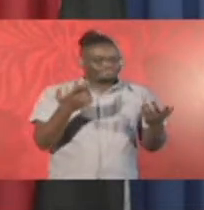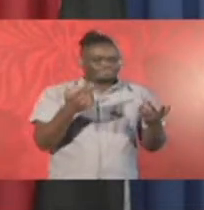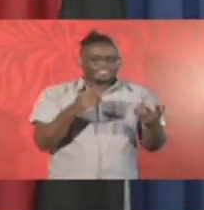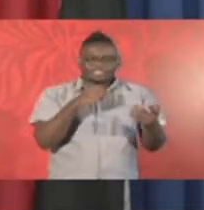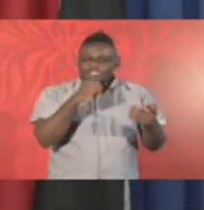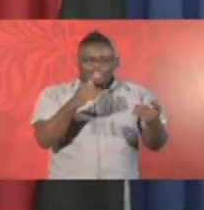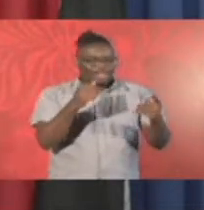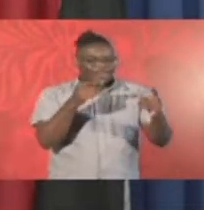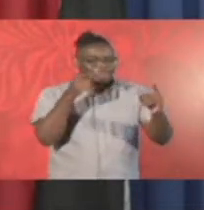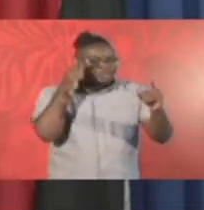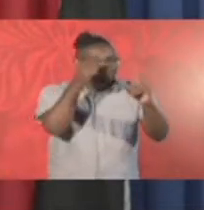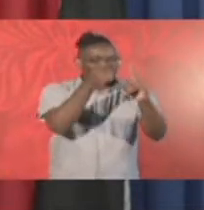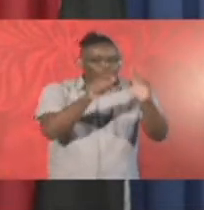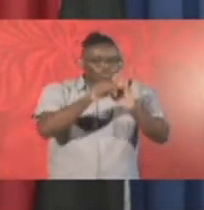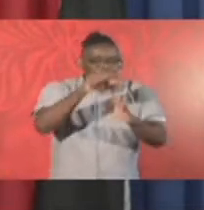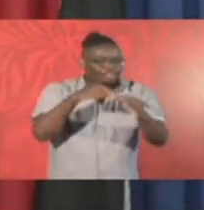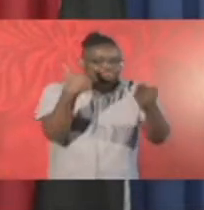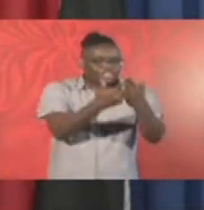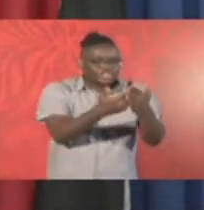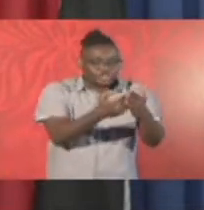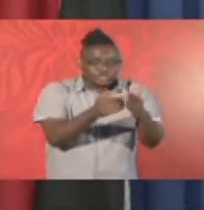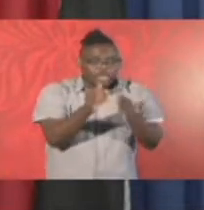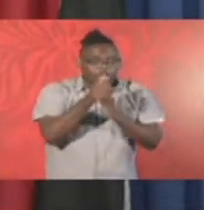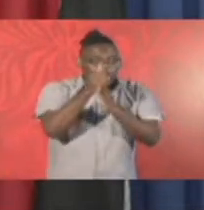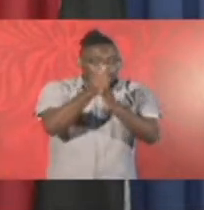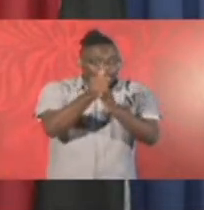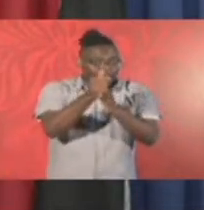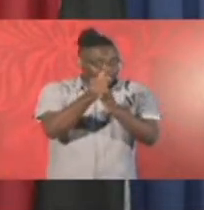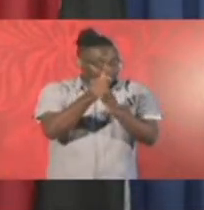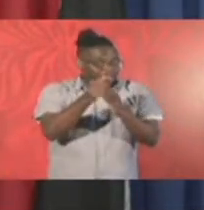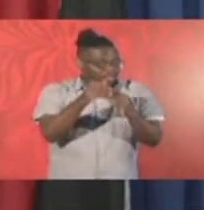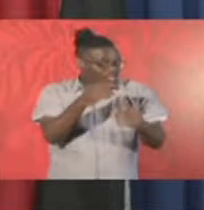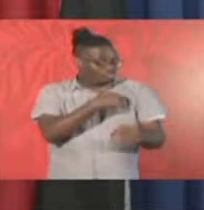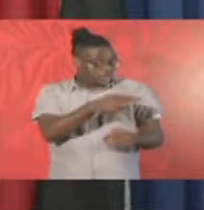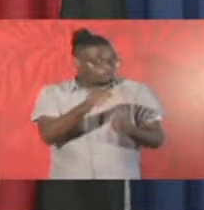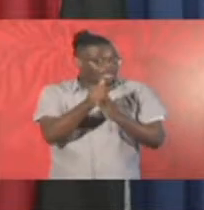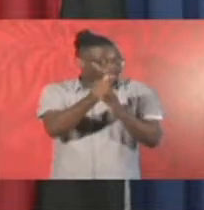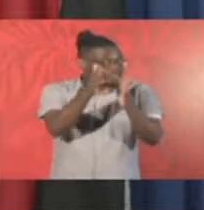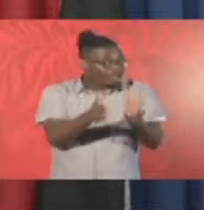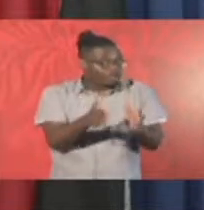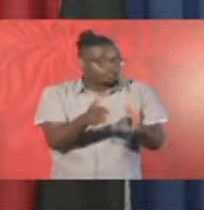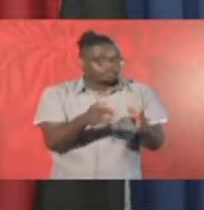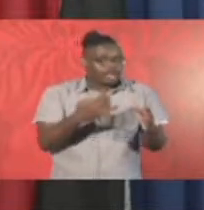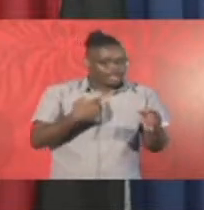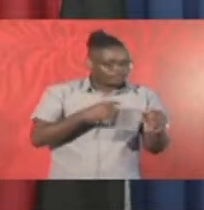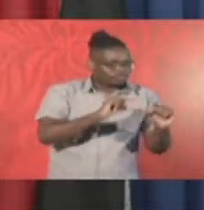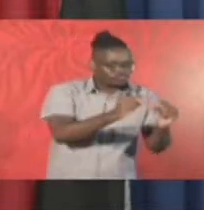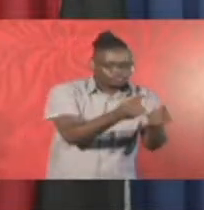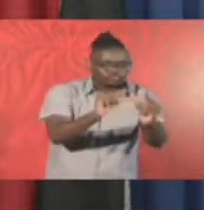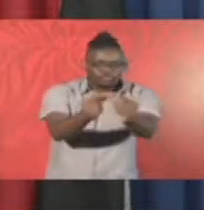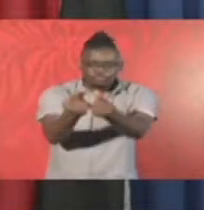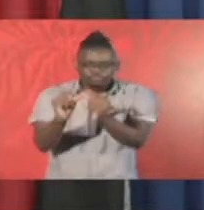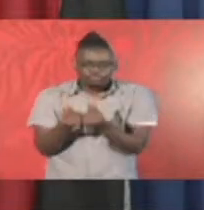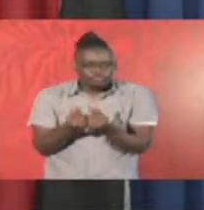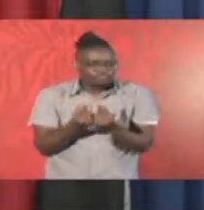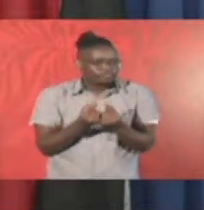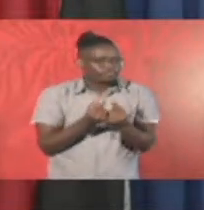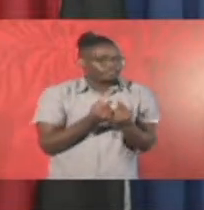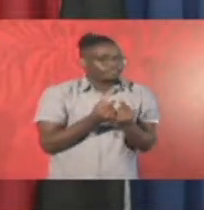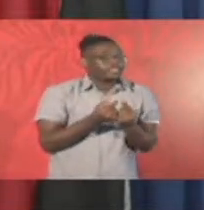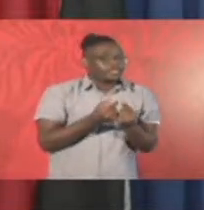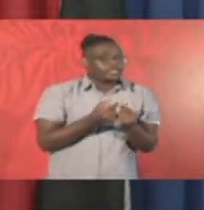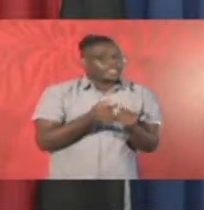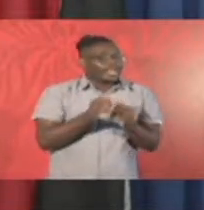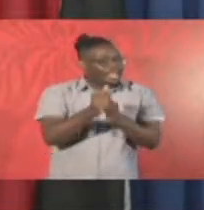these leaders who lead small, medium, and large groups of people, and in fact people who listen